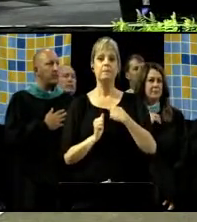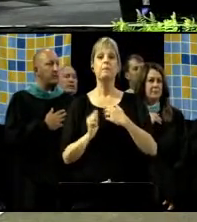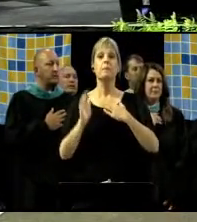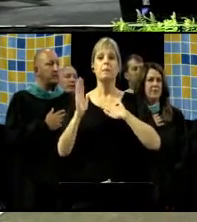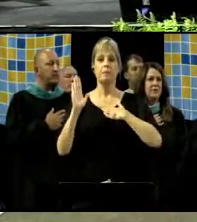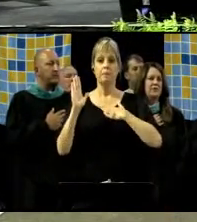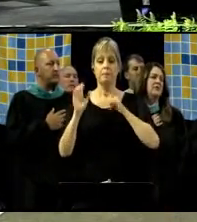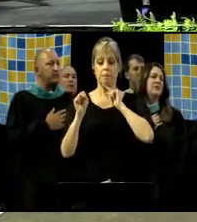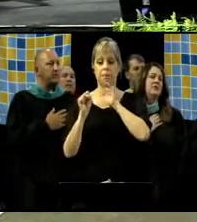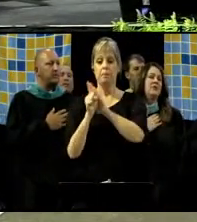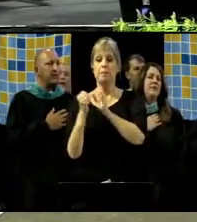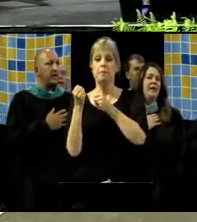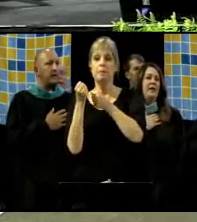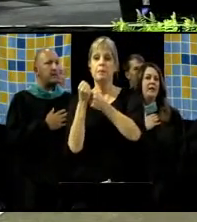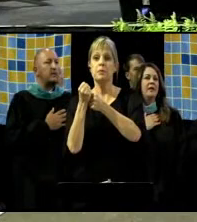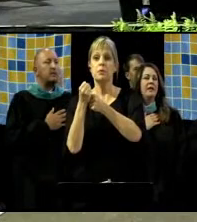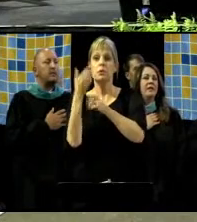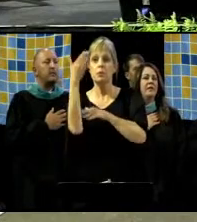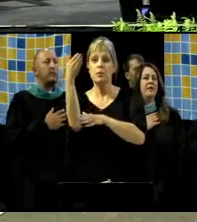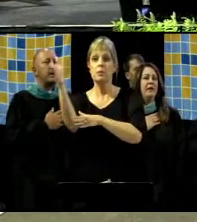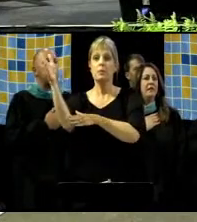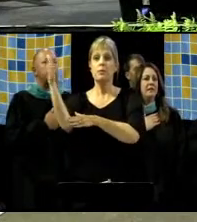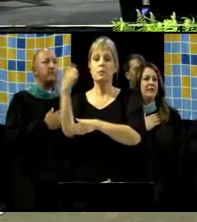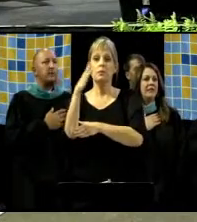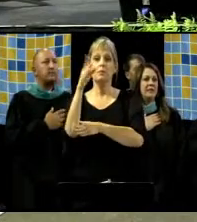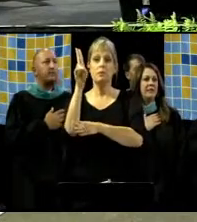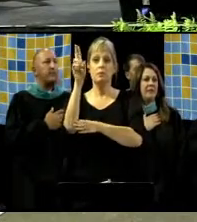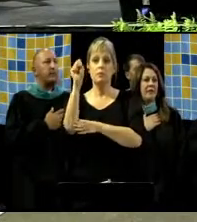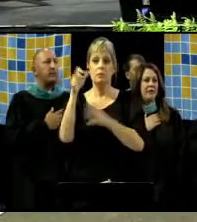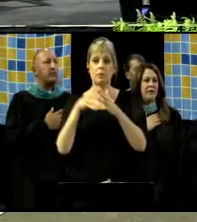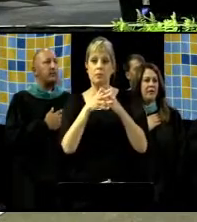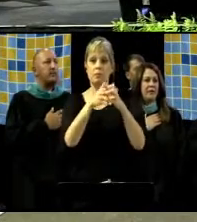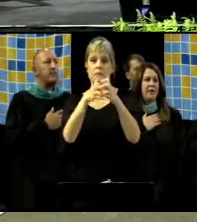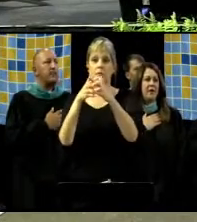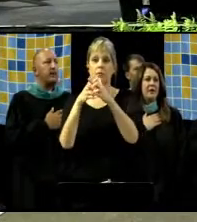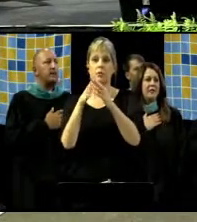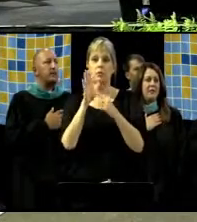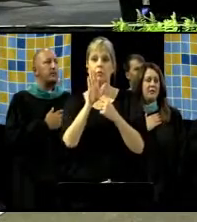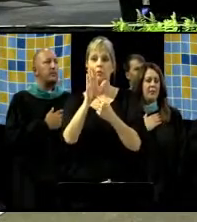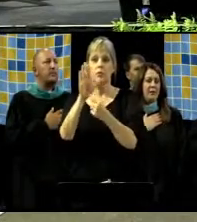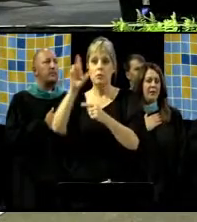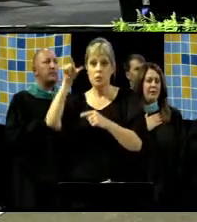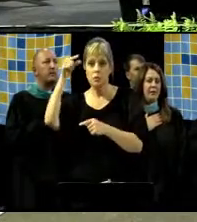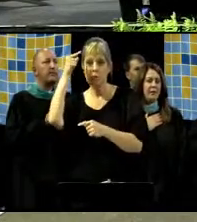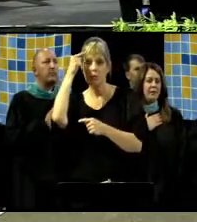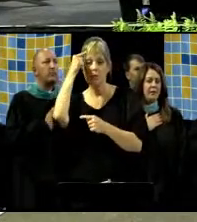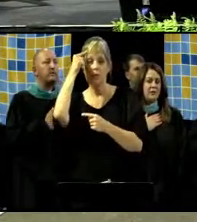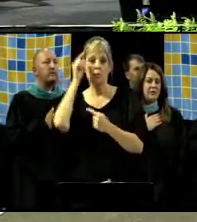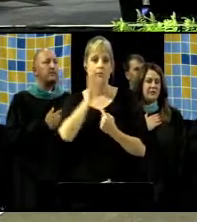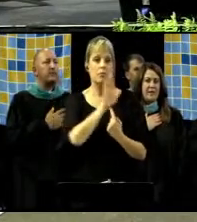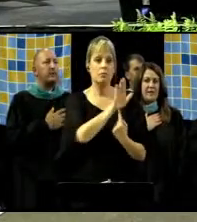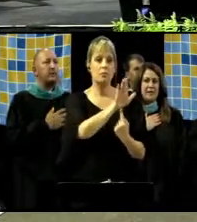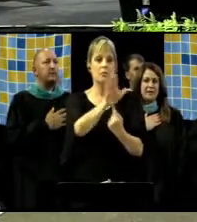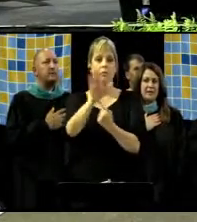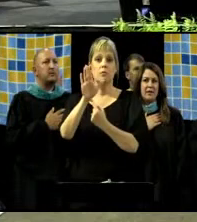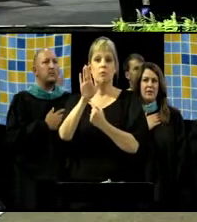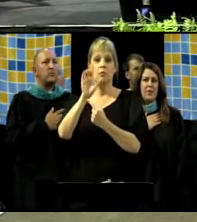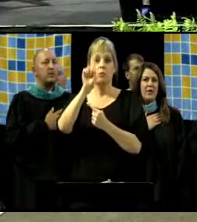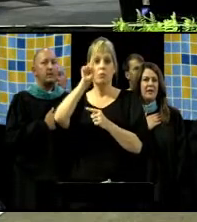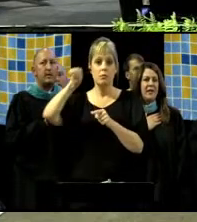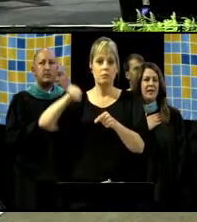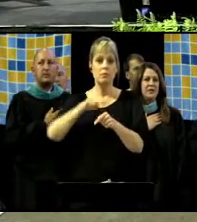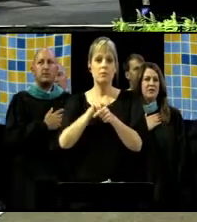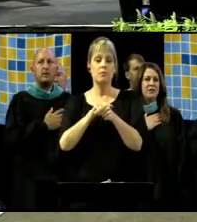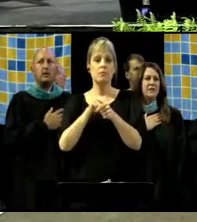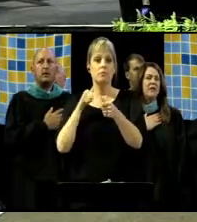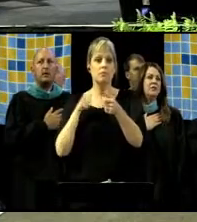I pledge allegiance to the flag of the United States of America and to the Republic for which it stands,